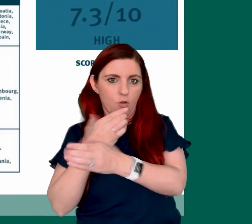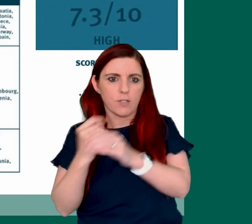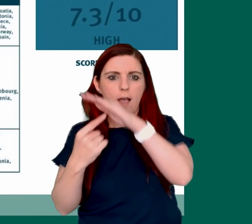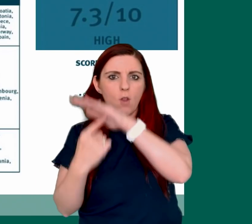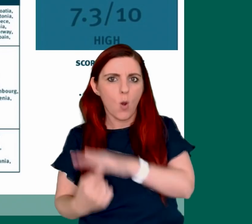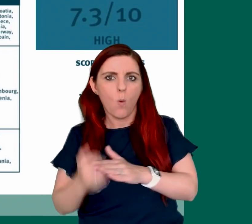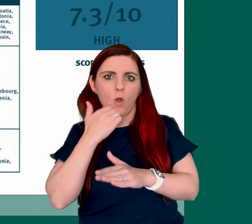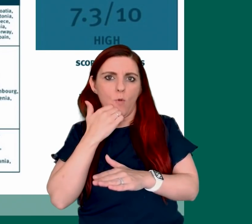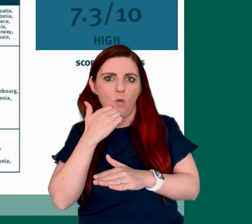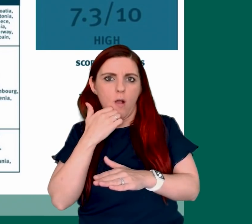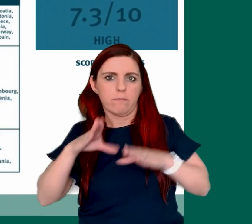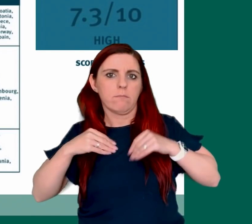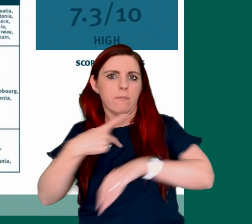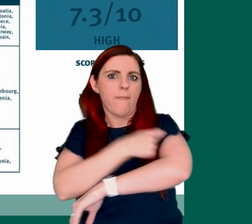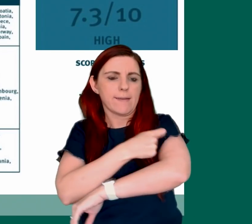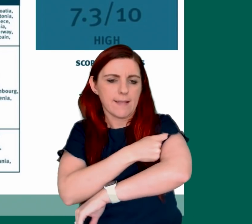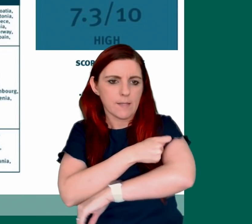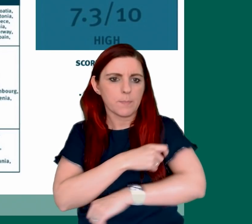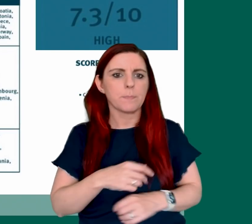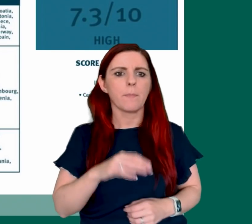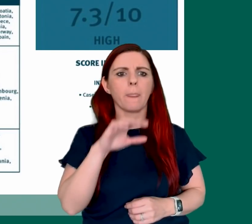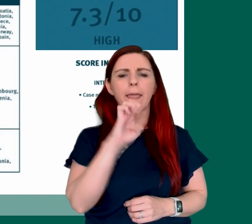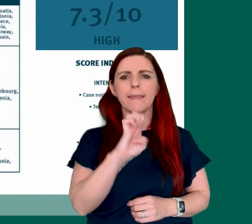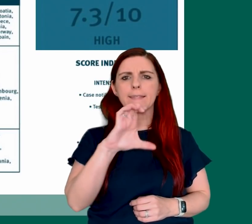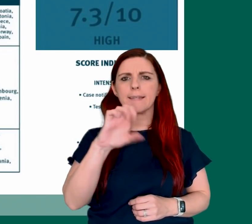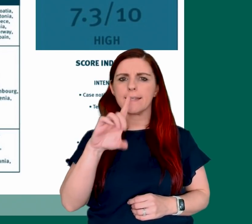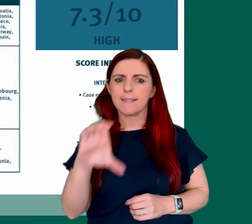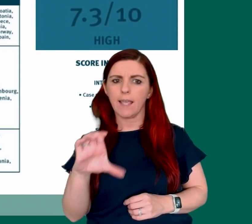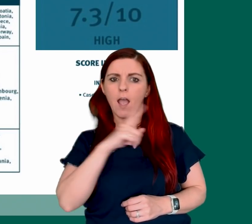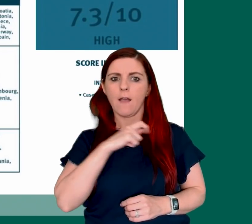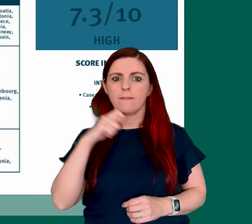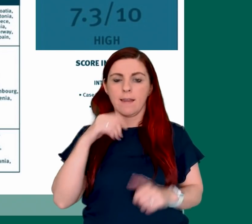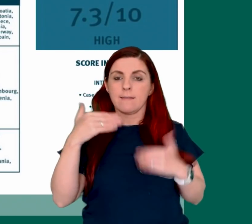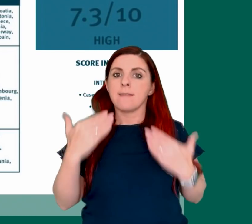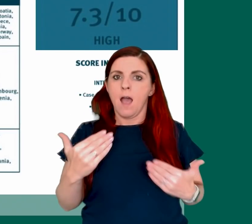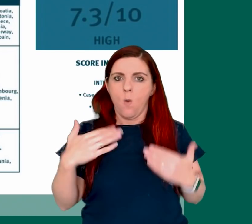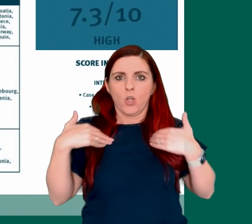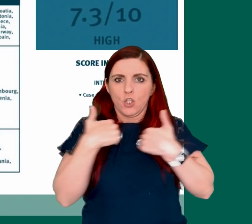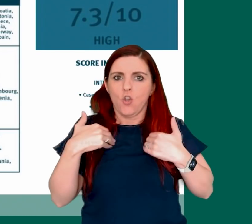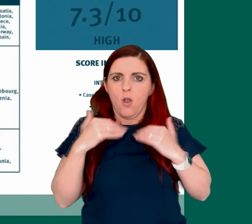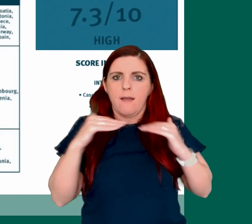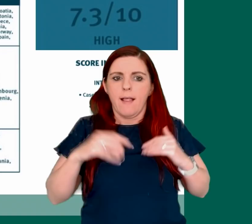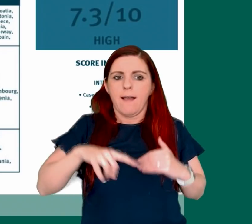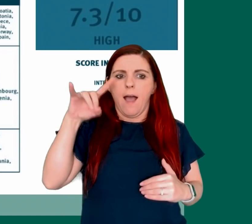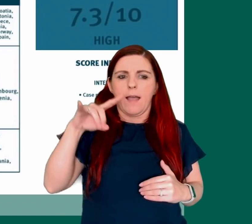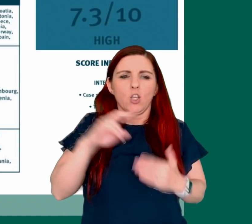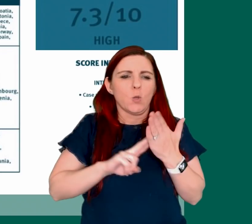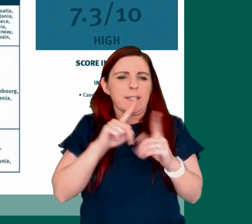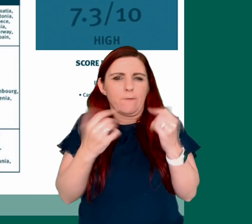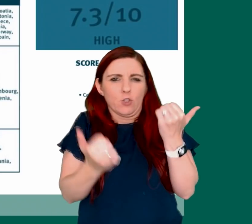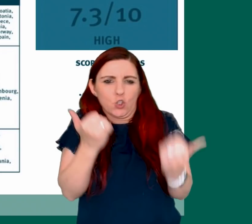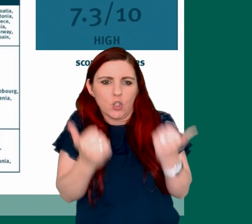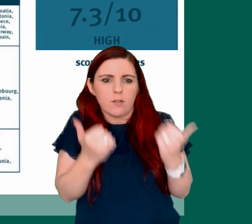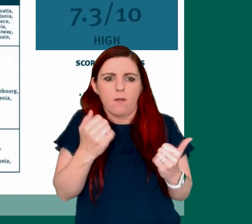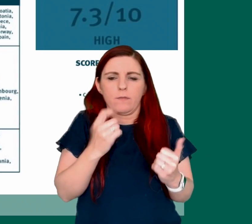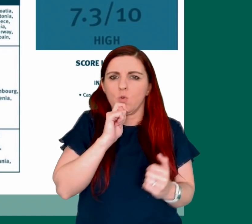uptake. And the ECDC has upgraded its level of concern to high, using those indicators they use of case